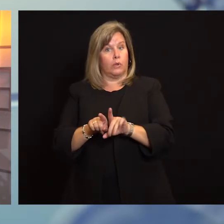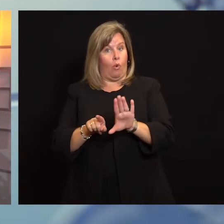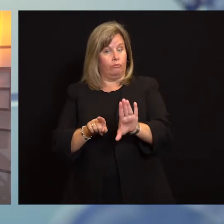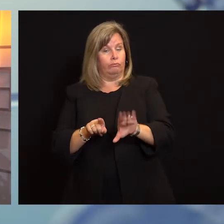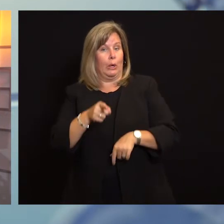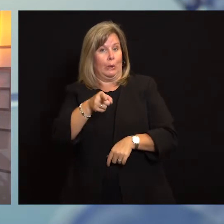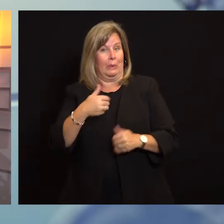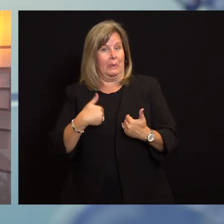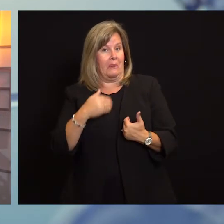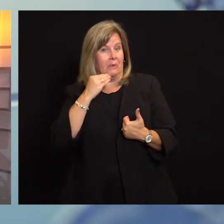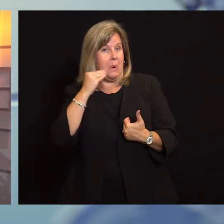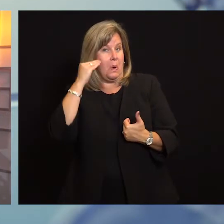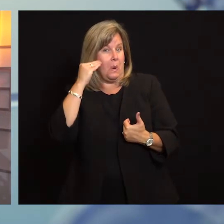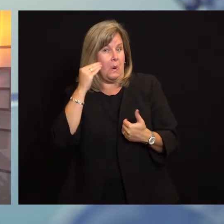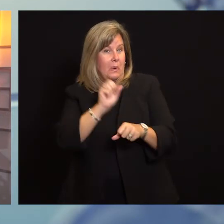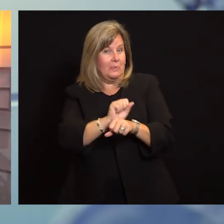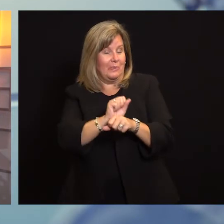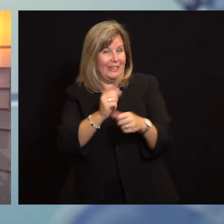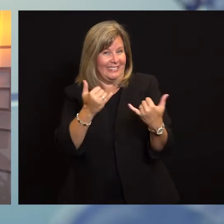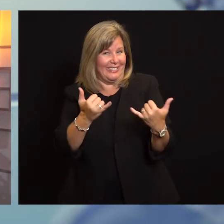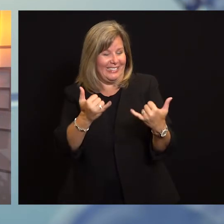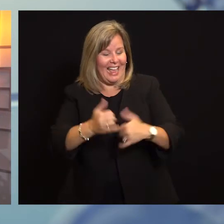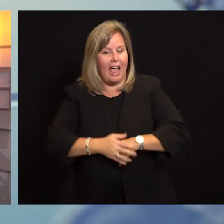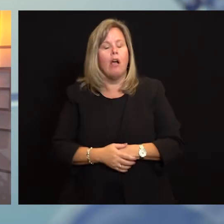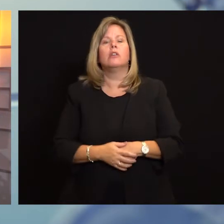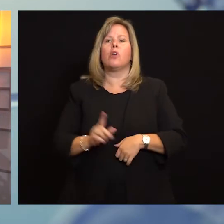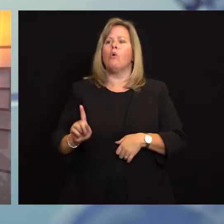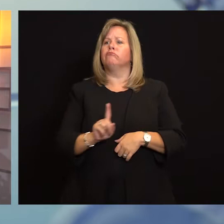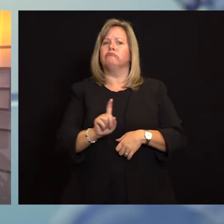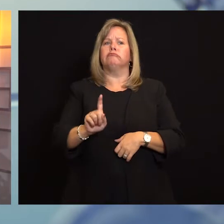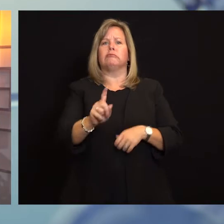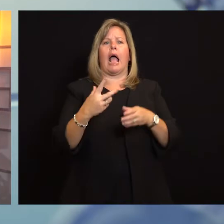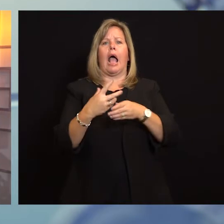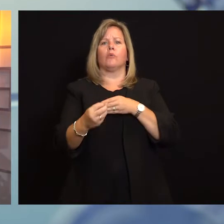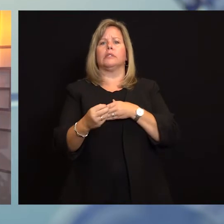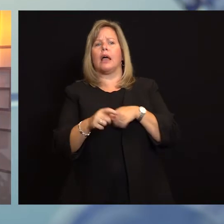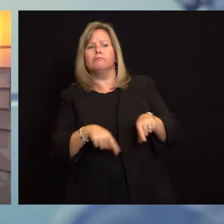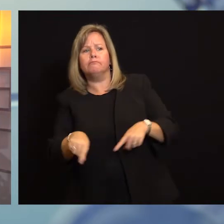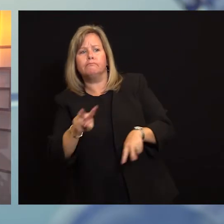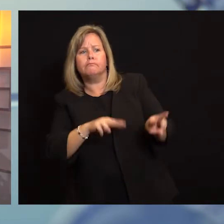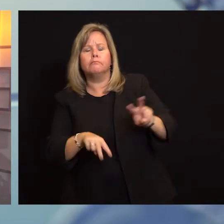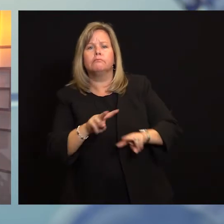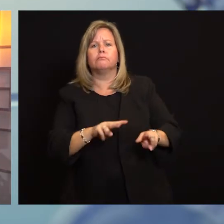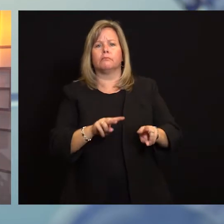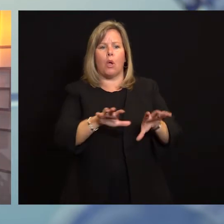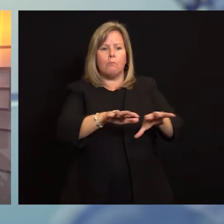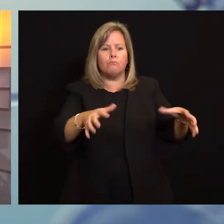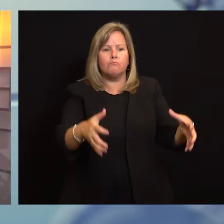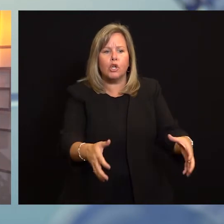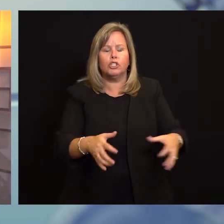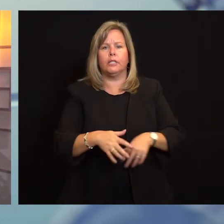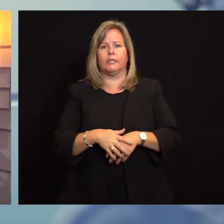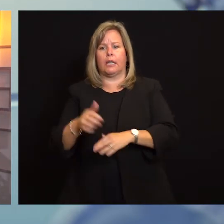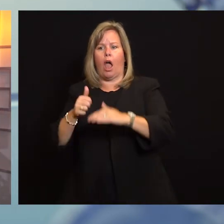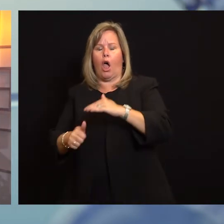today. Take a walk outside. Look in the bushes, look under the porch, look for any small